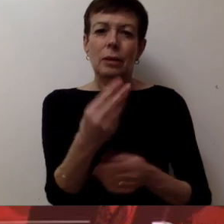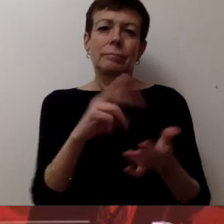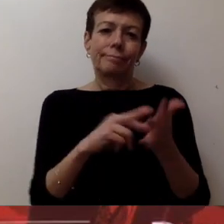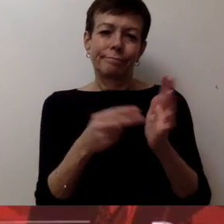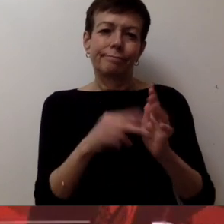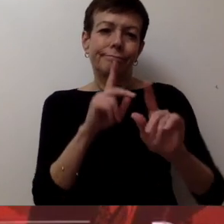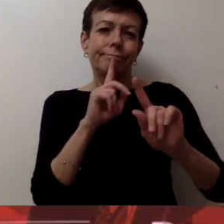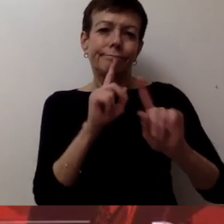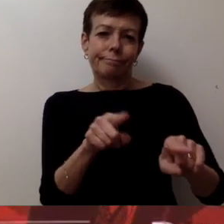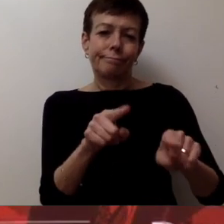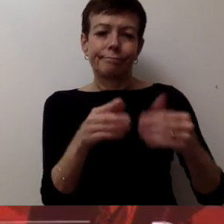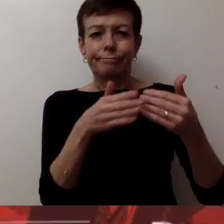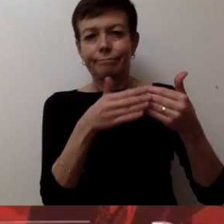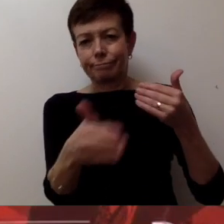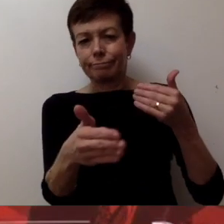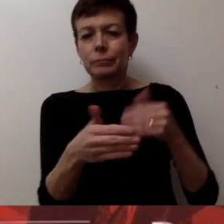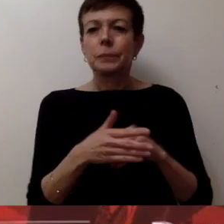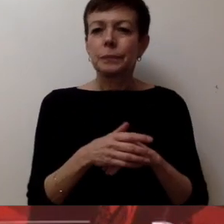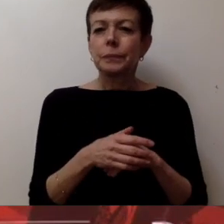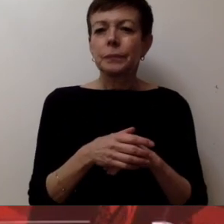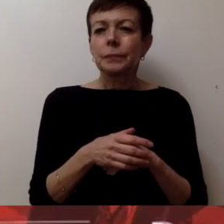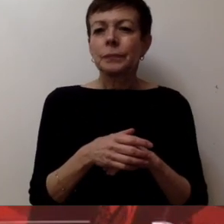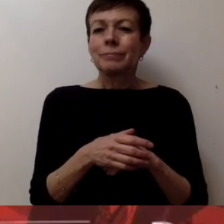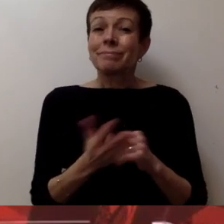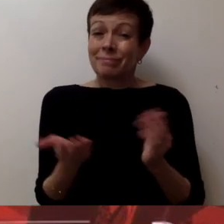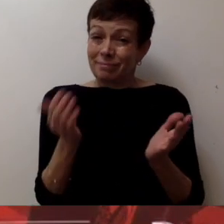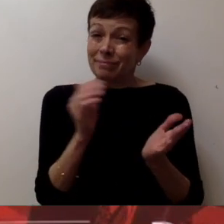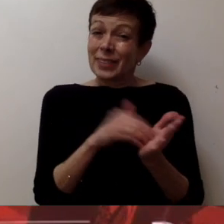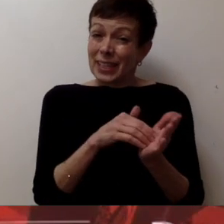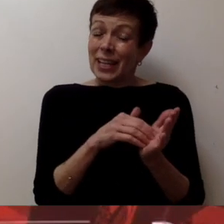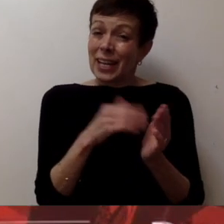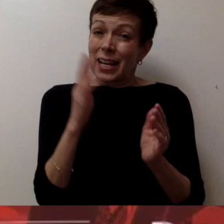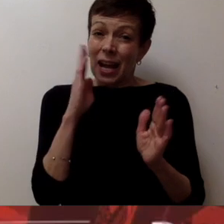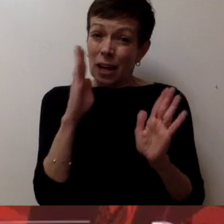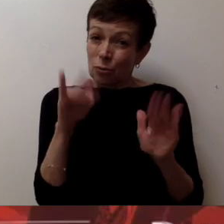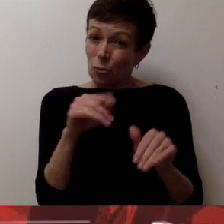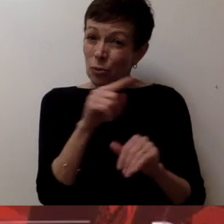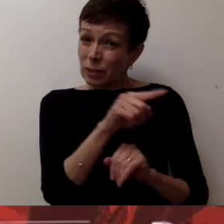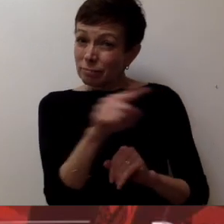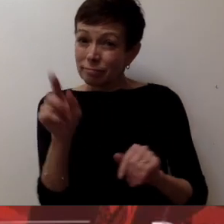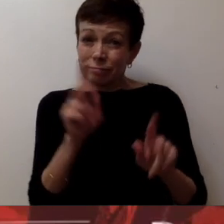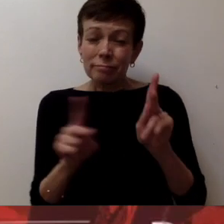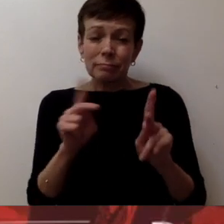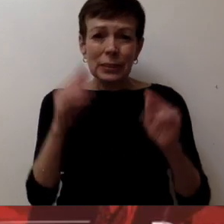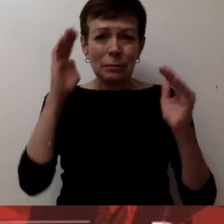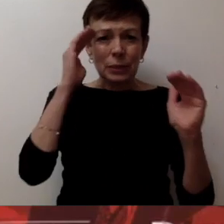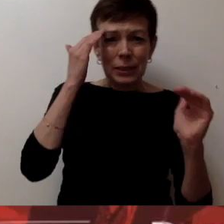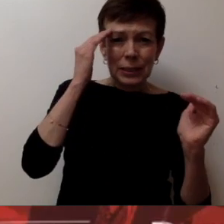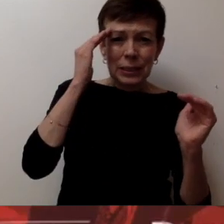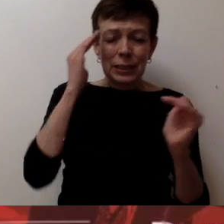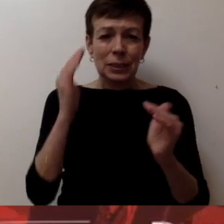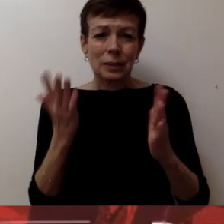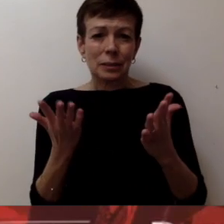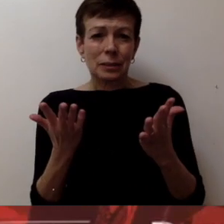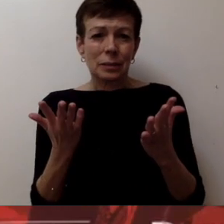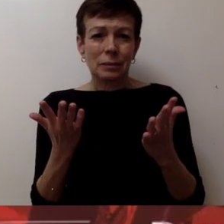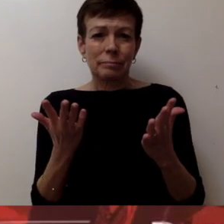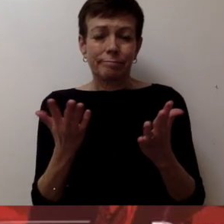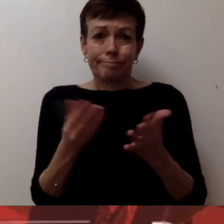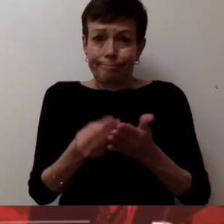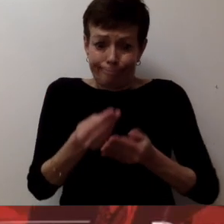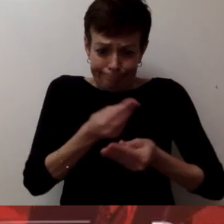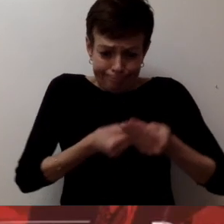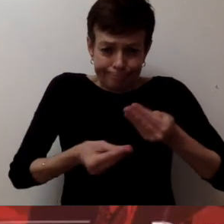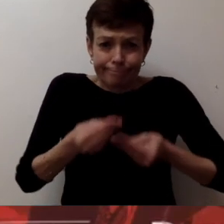with respect to that. But again, I know this is an area of significant concern, obviously having to do with the cash flow of